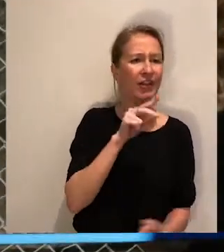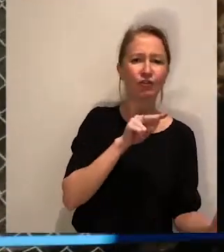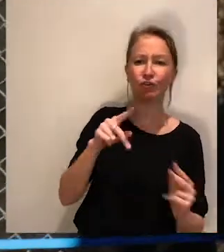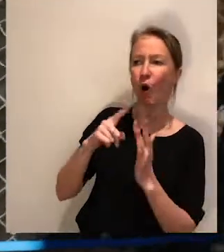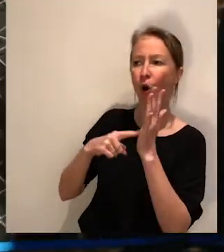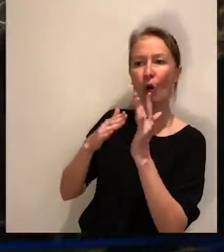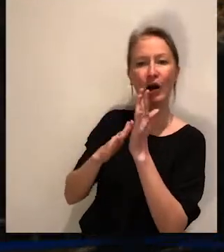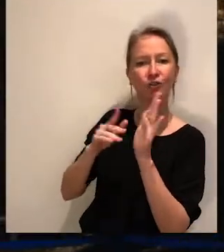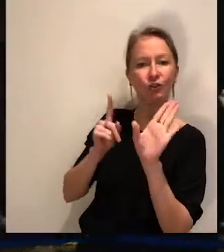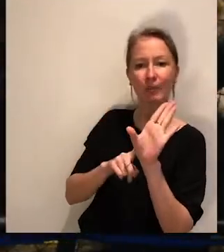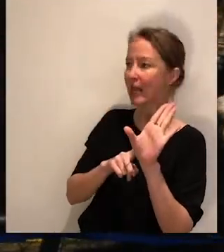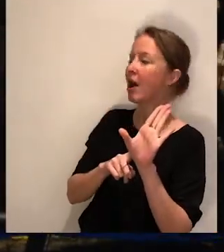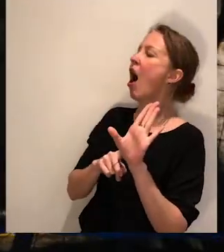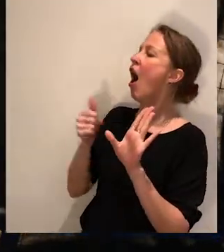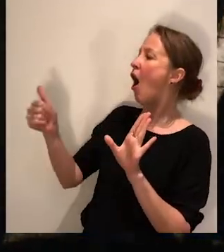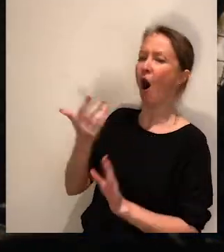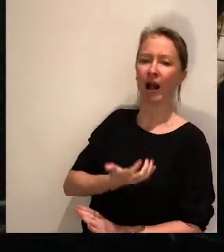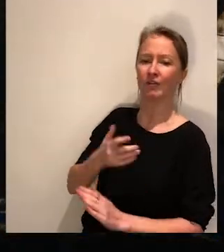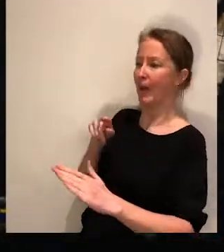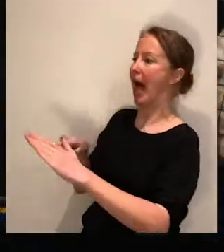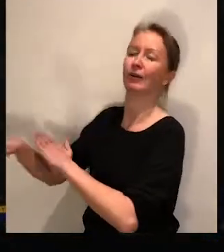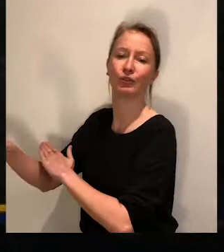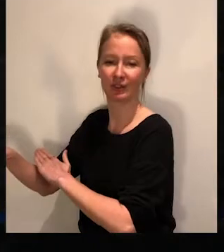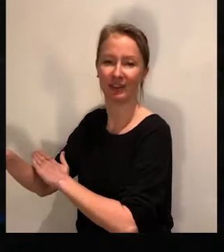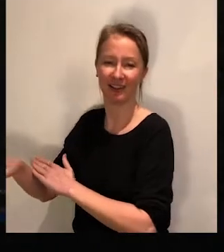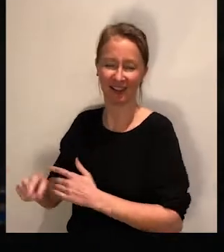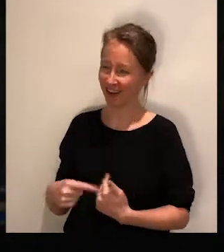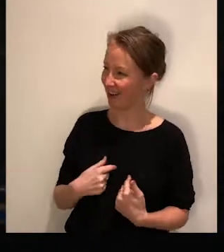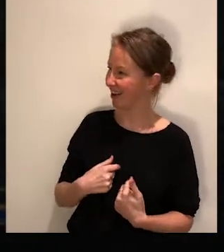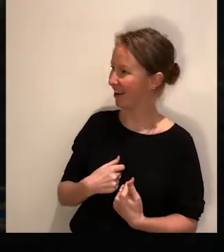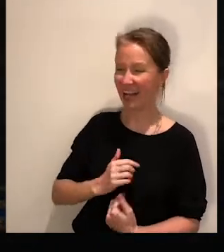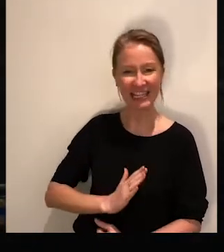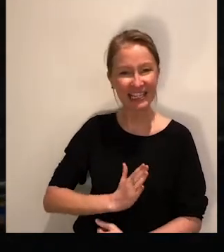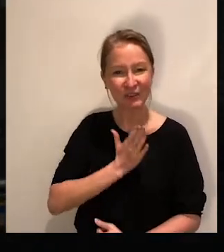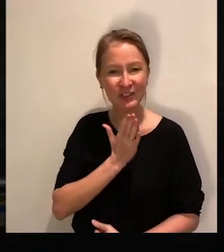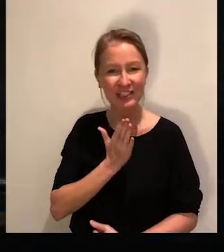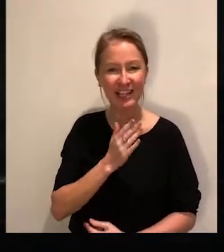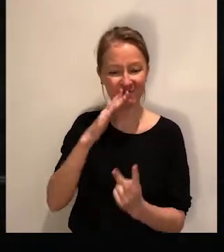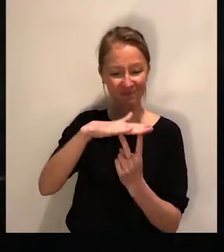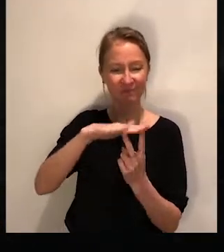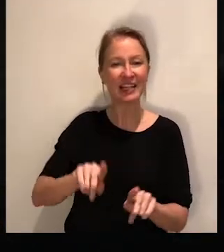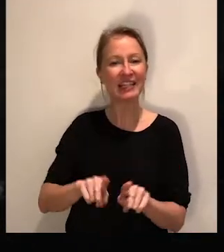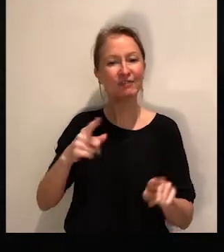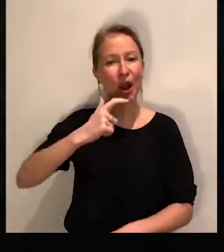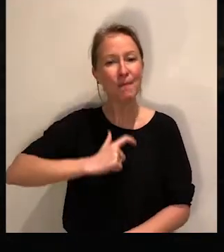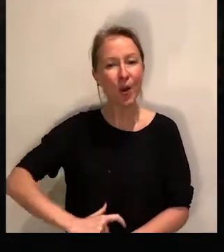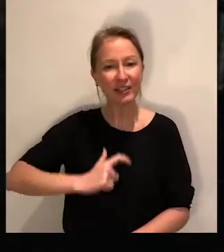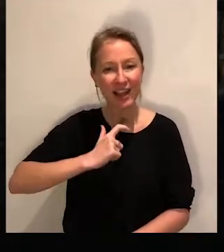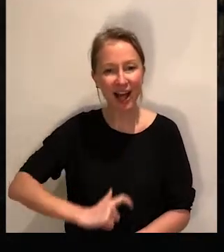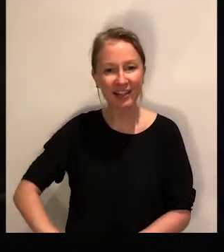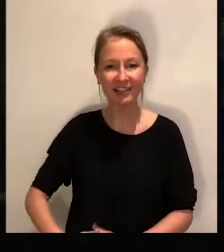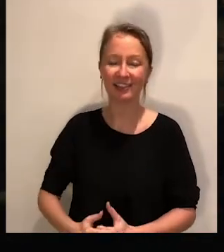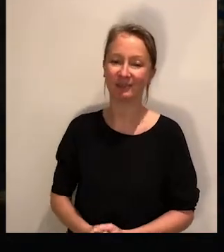end and was like, yep, here I come. Isn't it amazing? Every animal's got a different character and deals with things differently. Now, they're both behind us